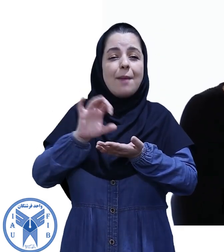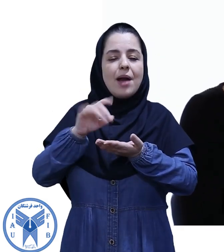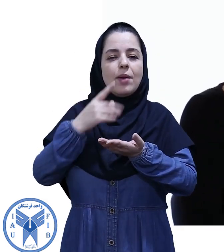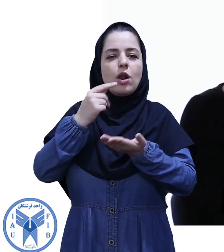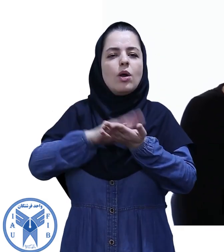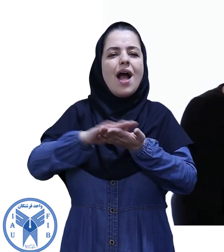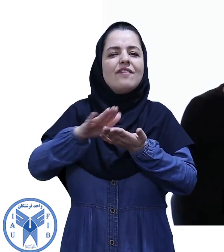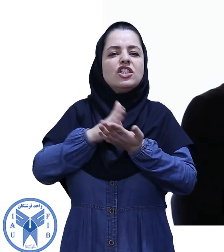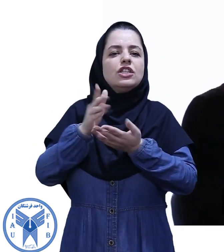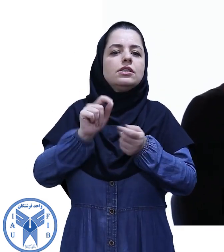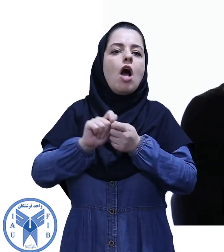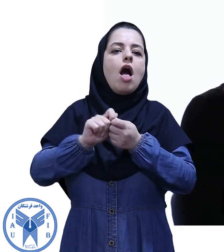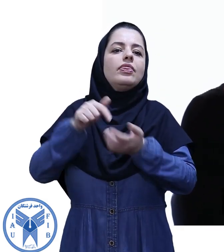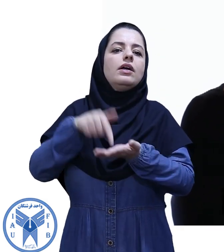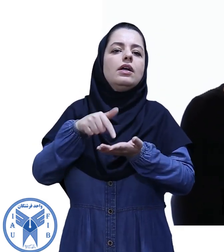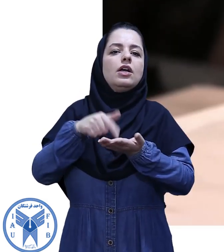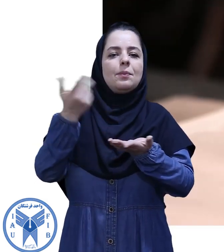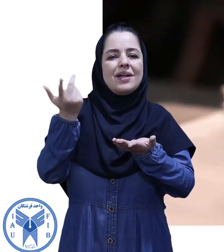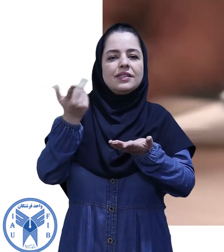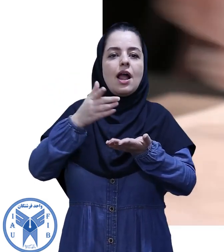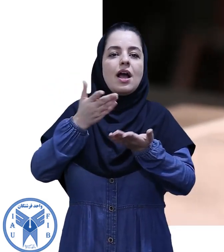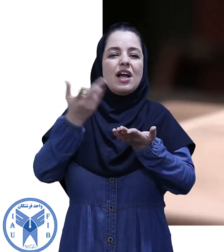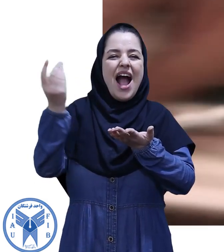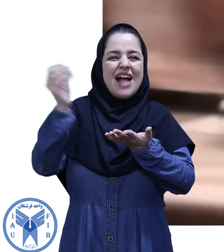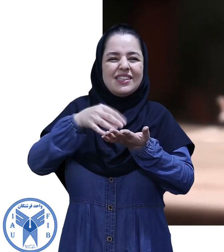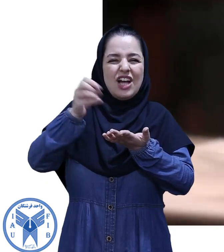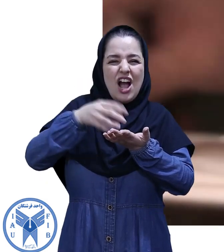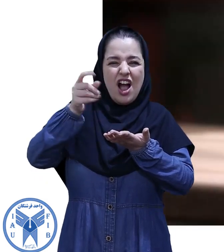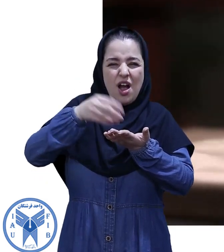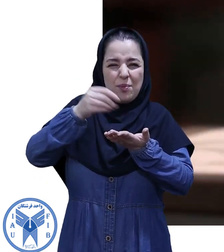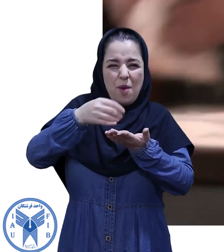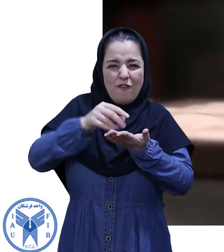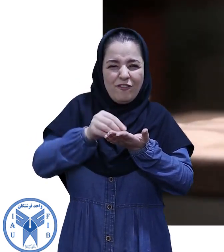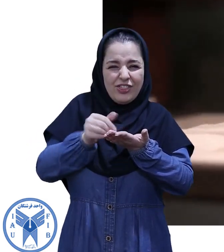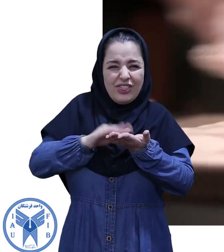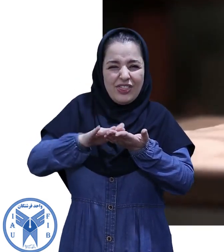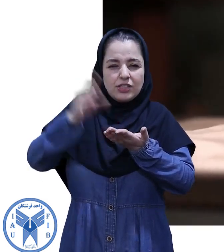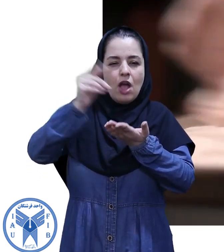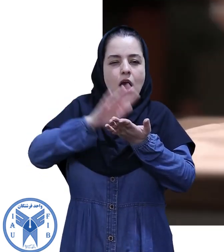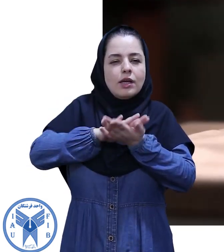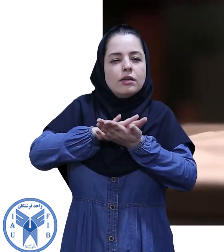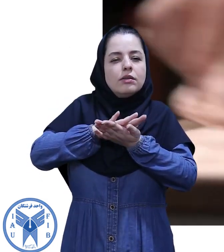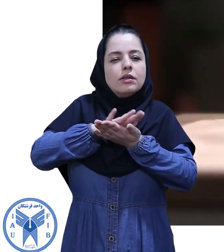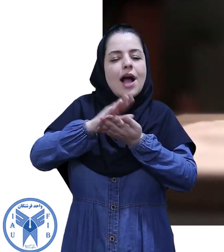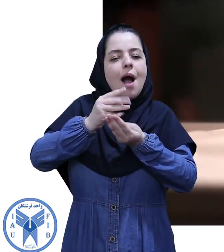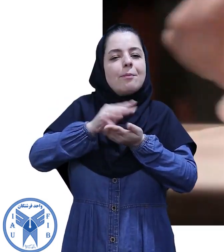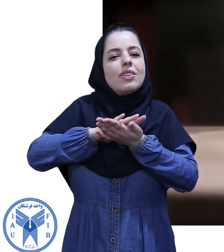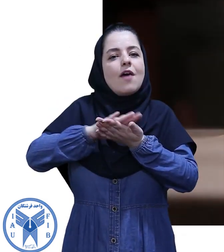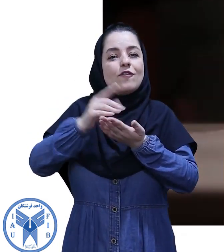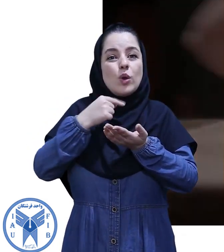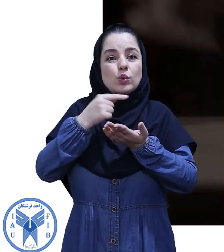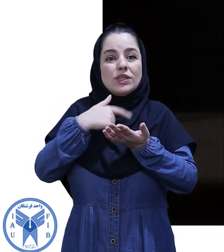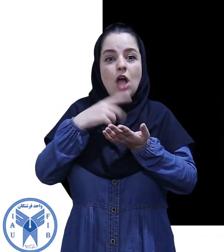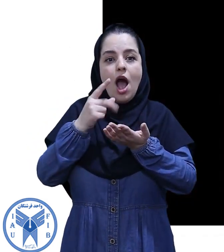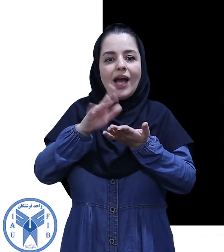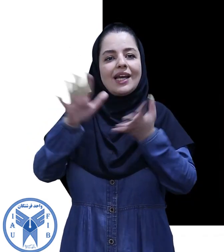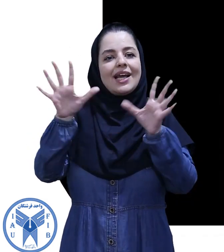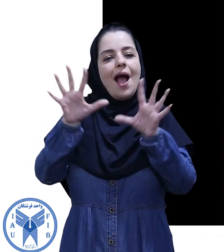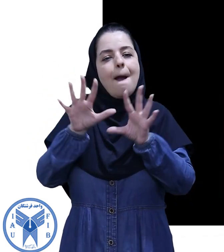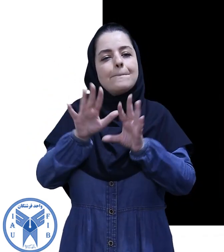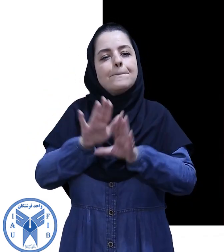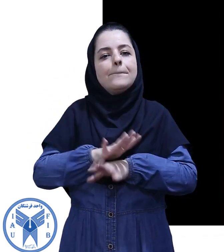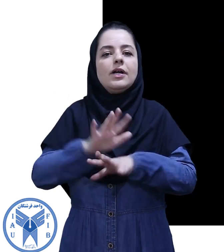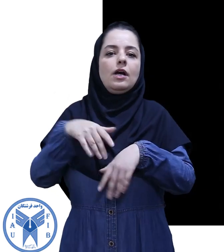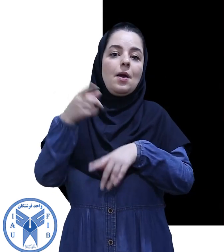prints, because of the way they're made, where the image material sinks into the paper, tend to have